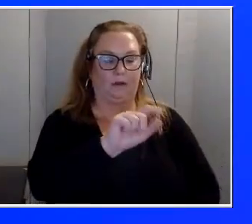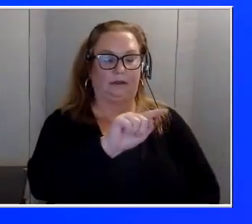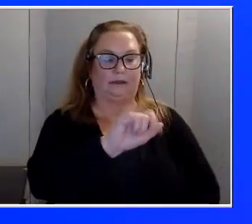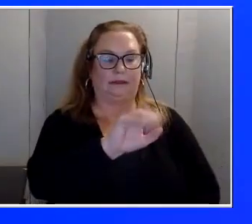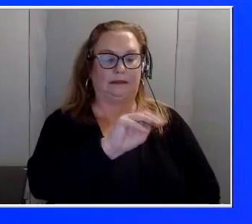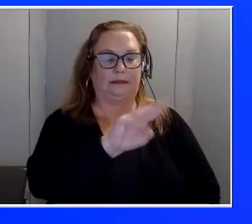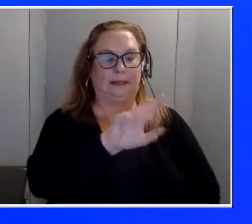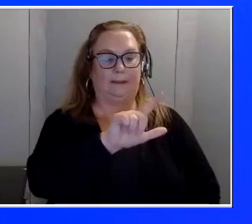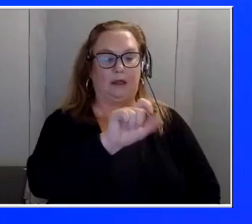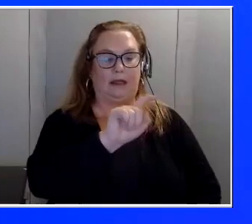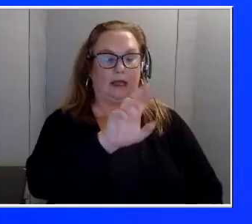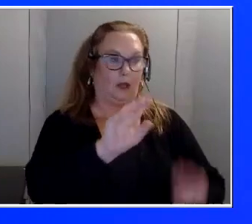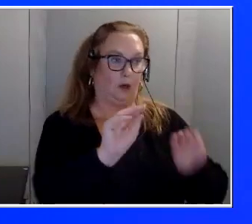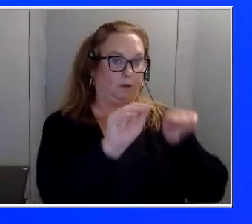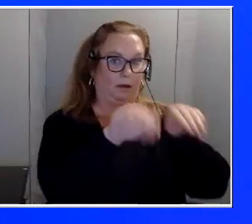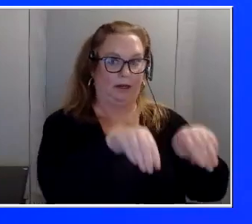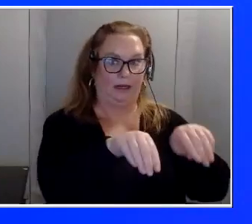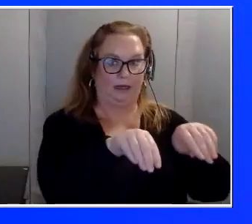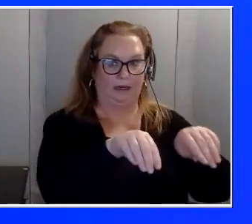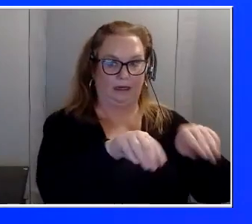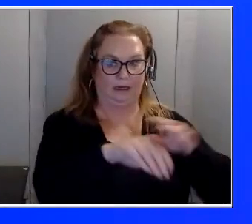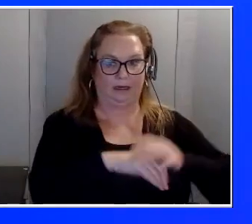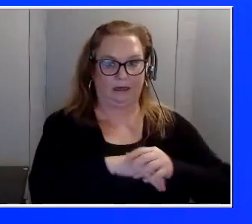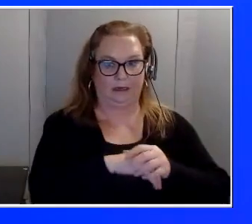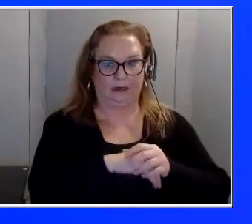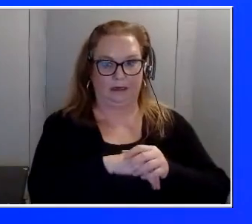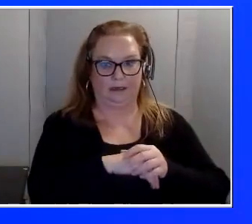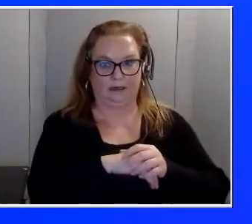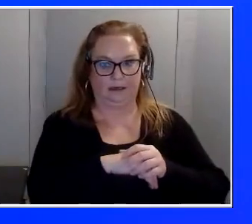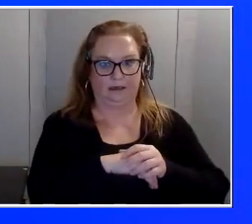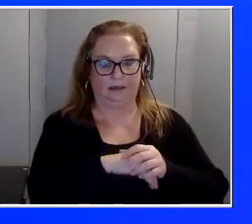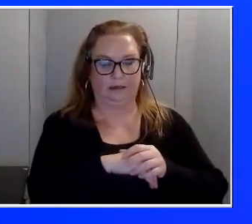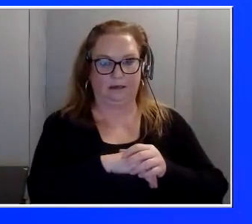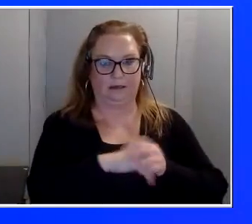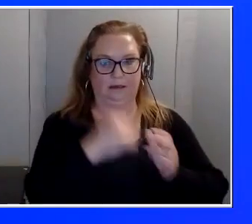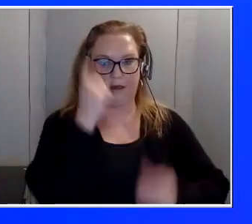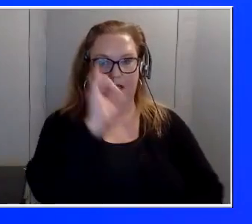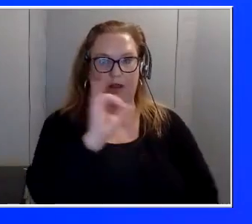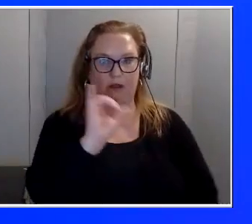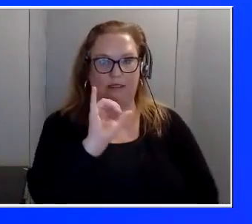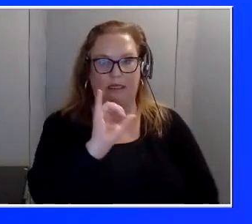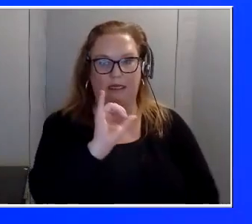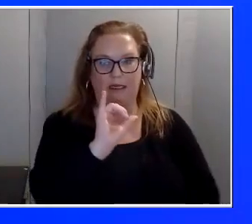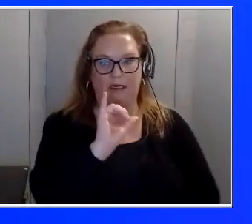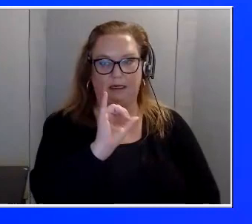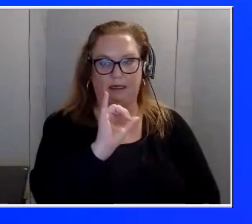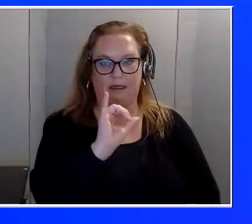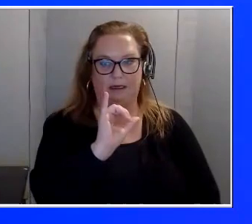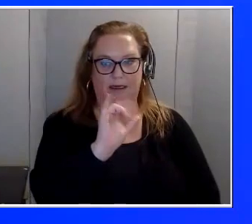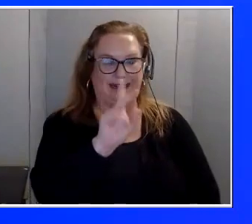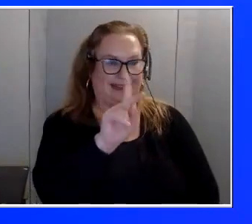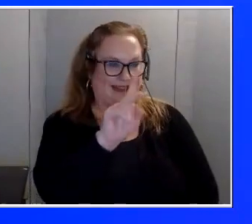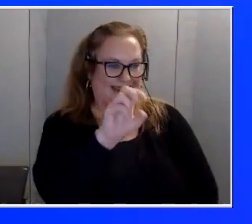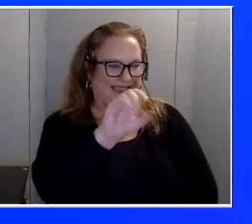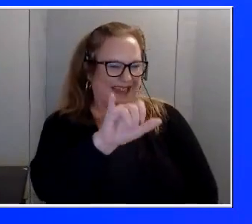in, and it looks like a little key fob.